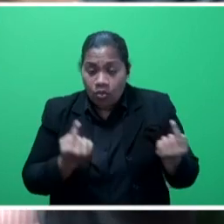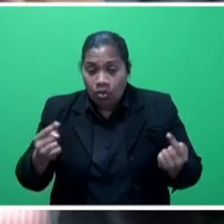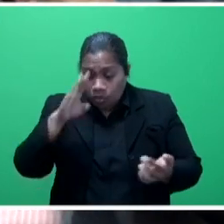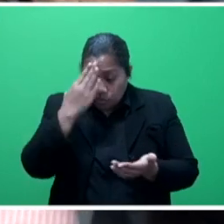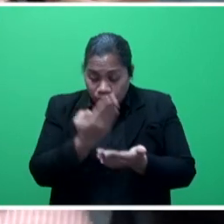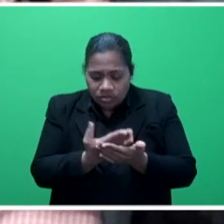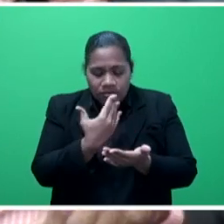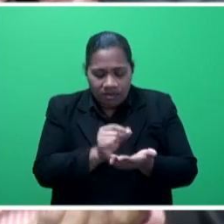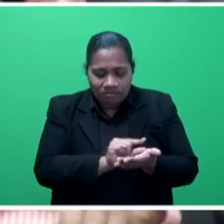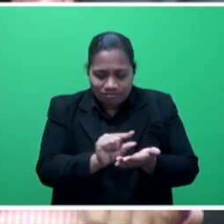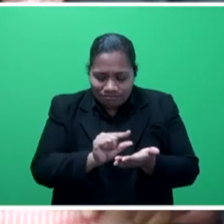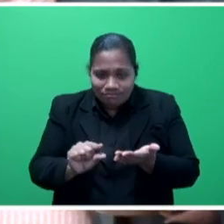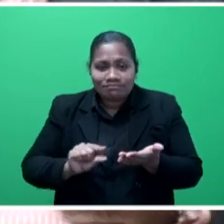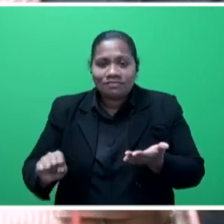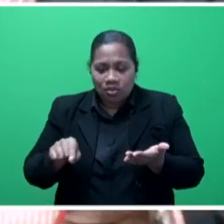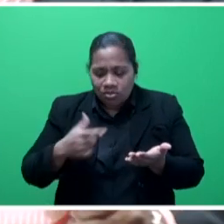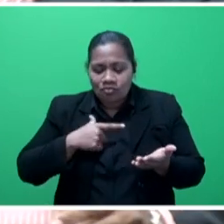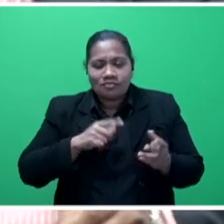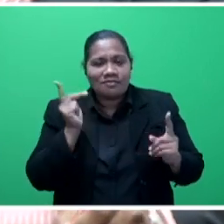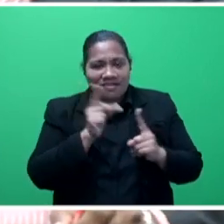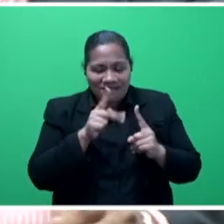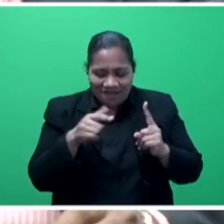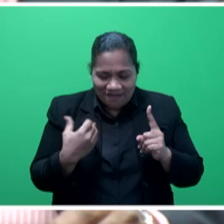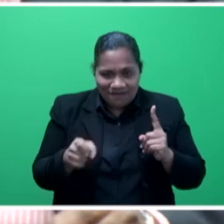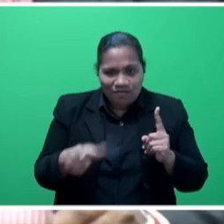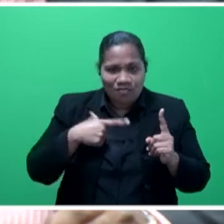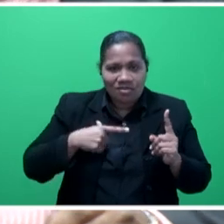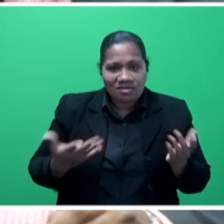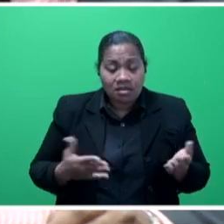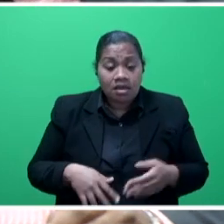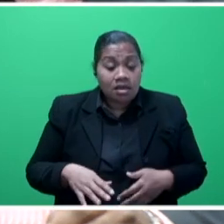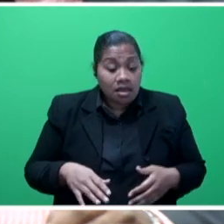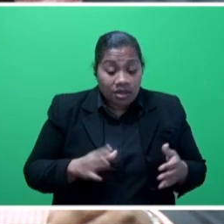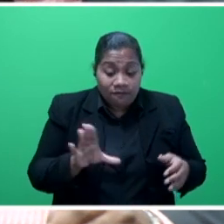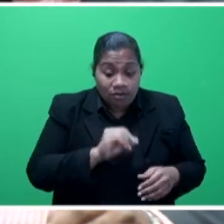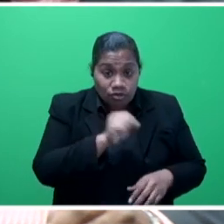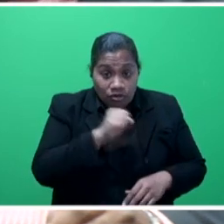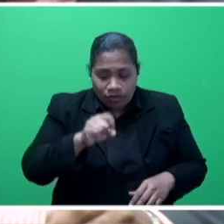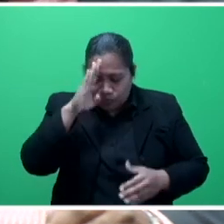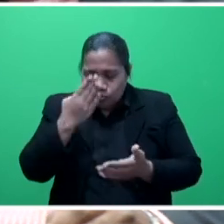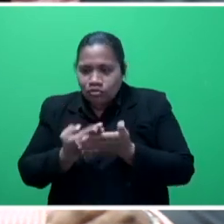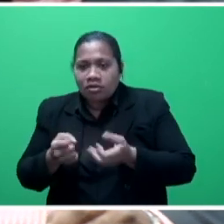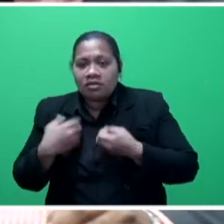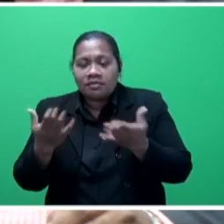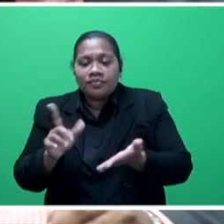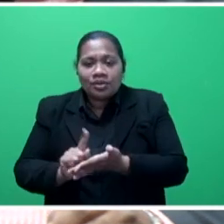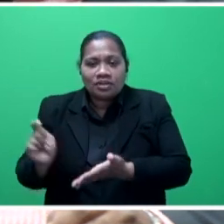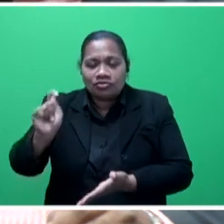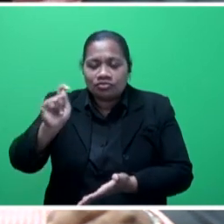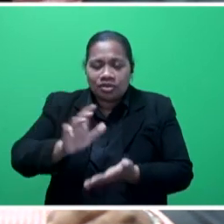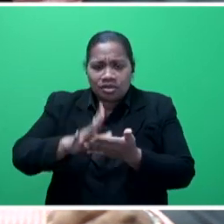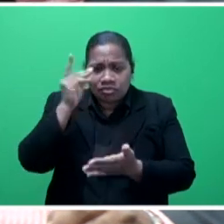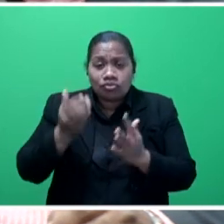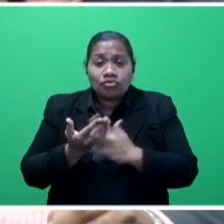purpose. Mr. Speaker, sir, apart from scholarships, students are provided with the opportunity for tertiary education through